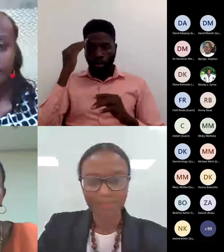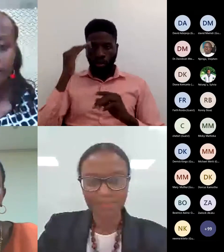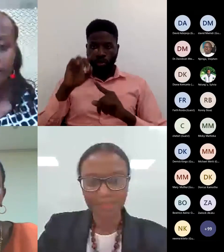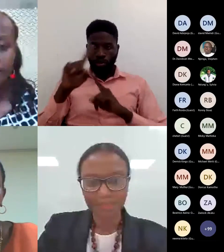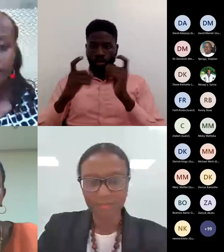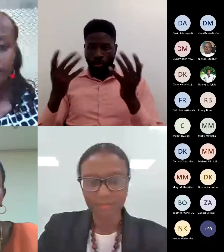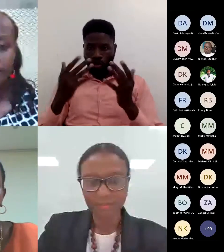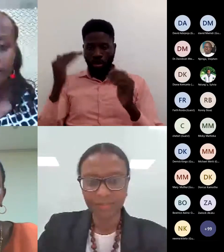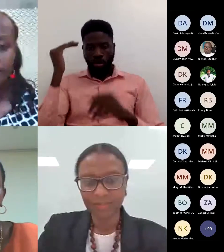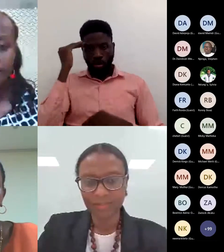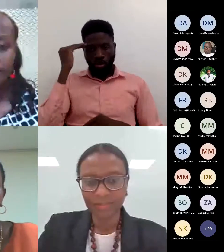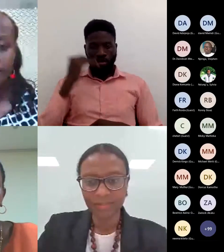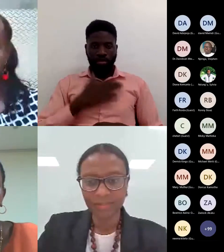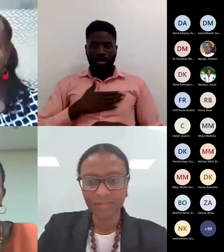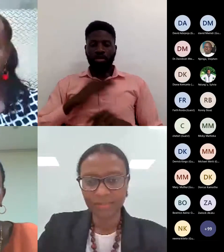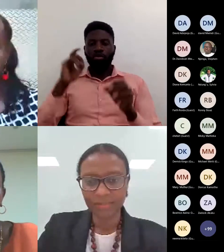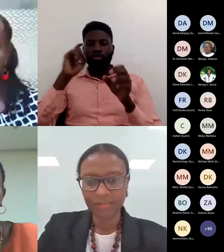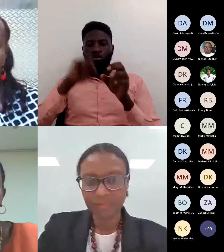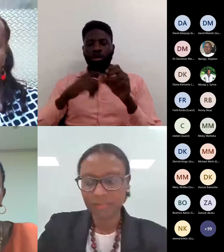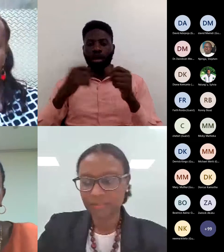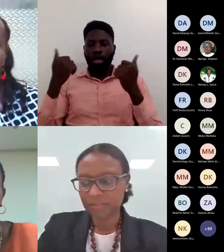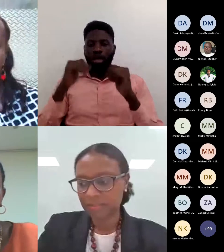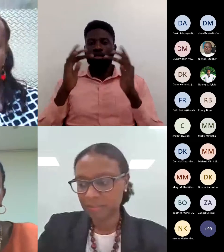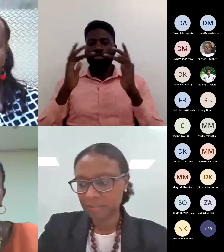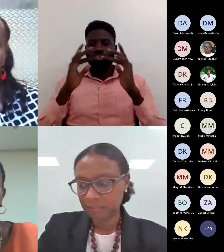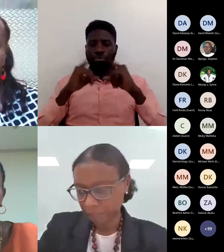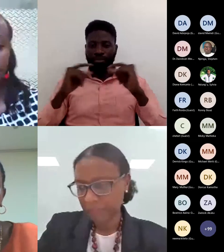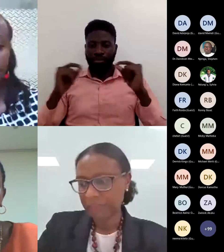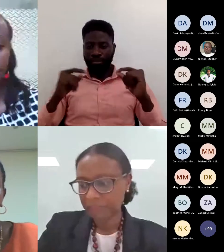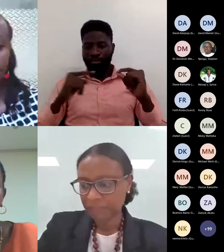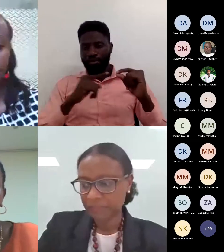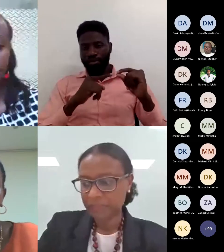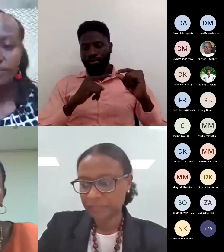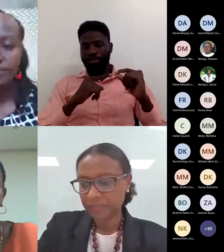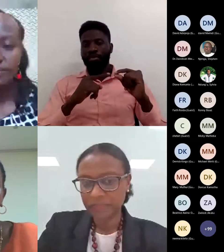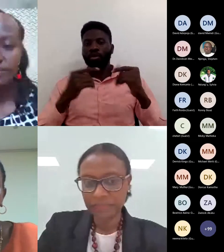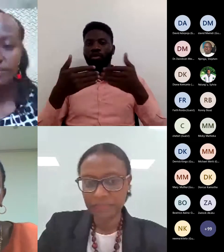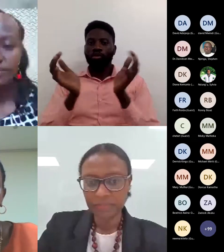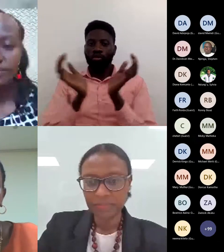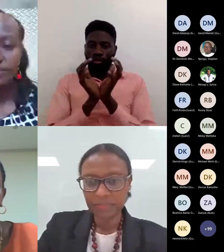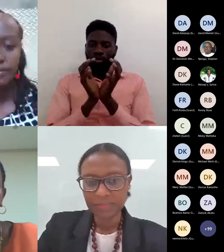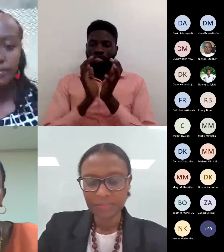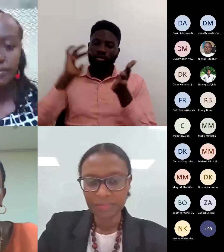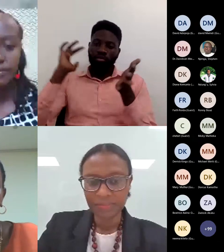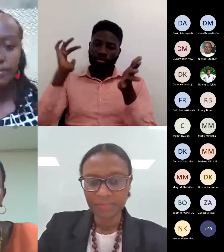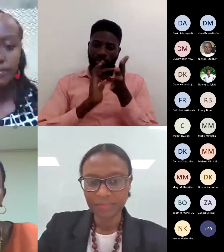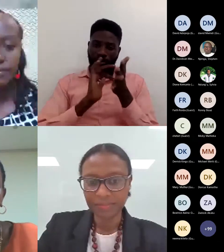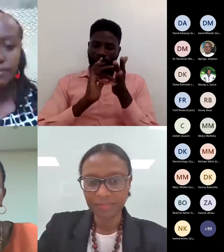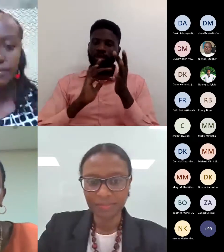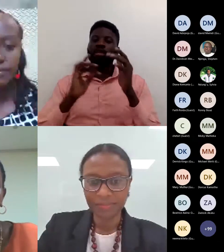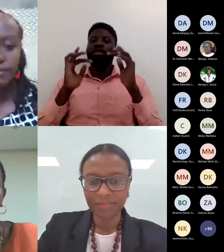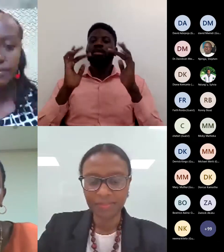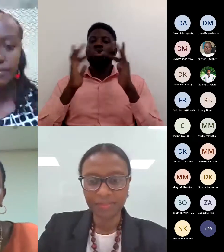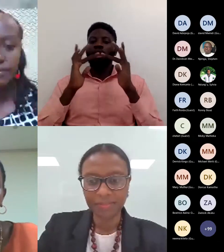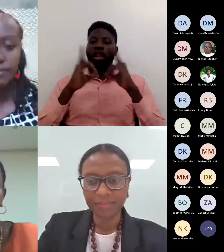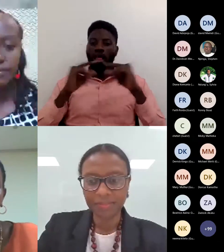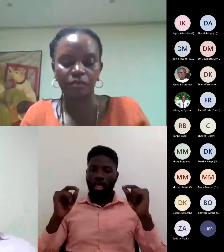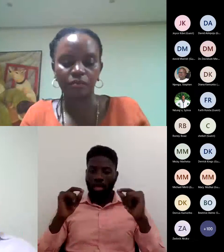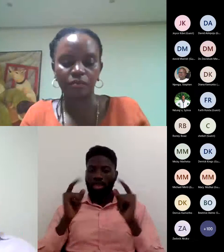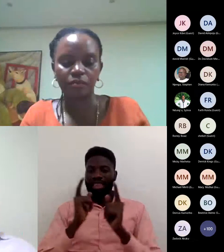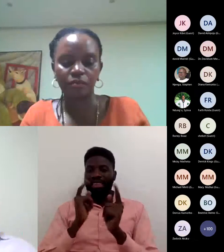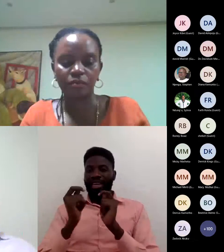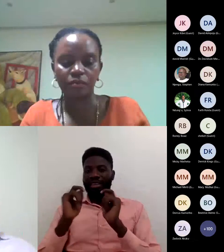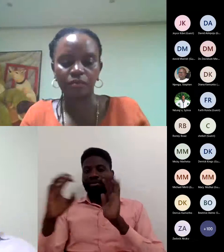be. Please log on to enableme.ke, go to the community or click on the link that is sent in the chat, and